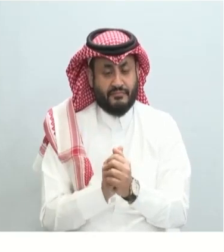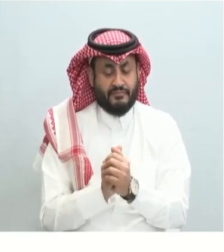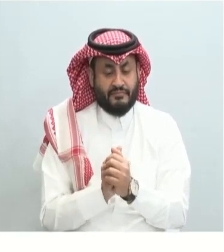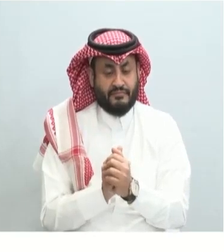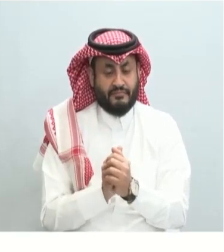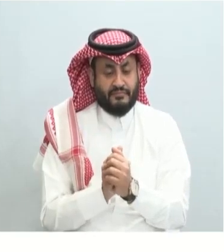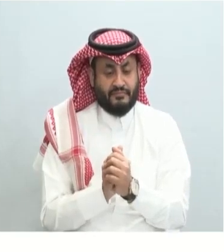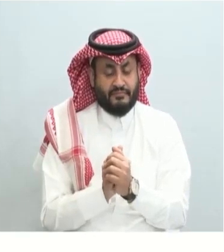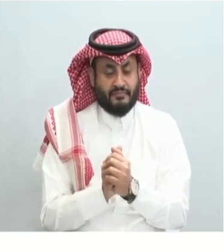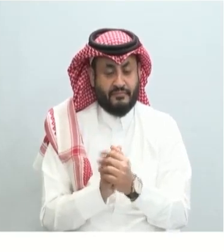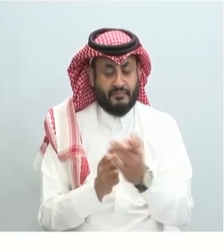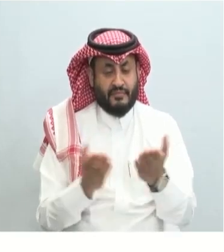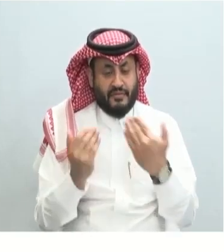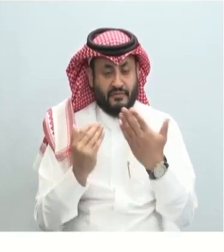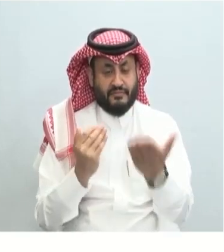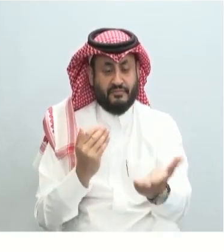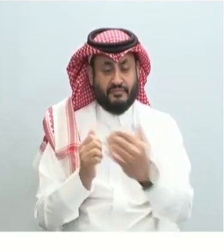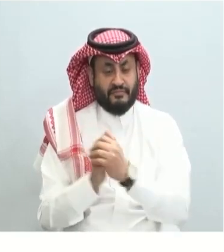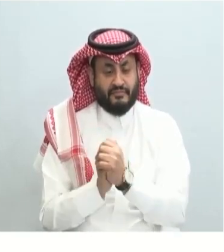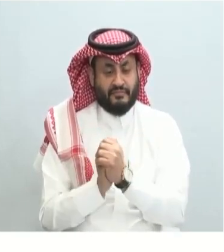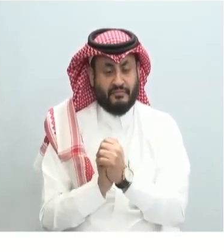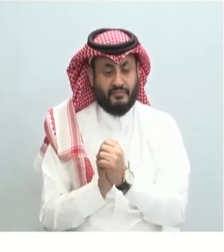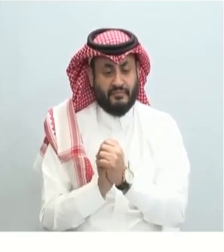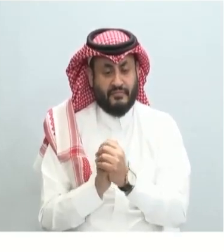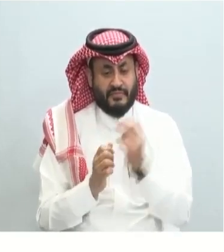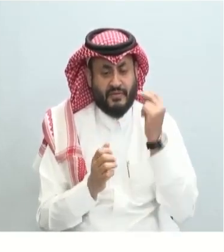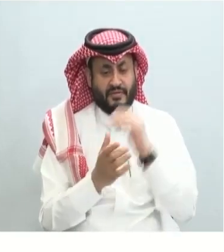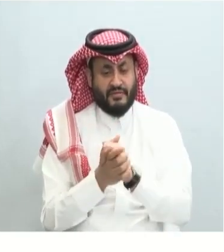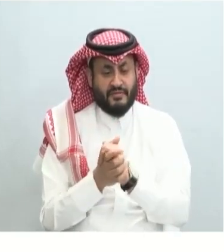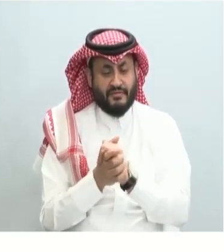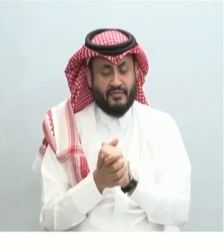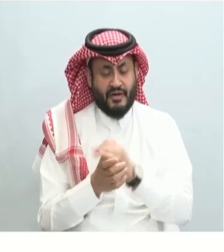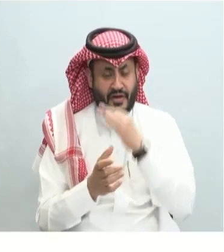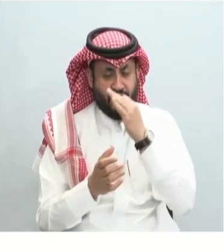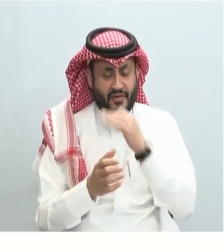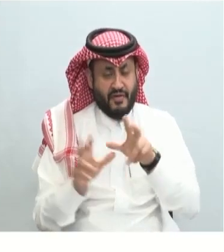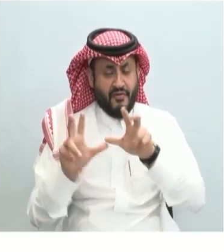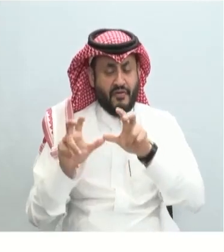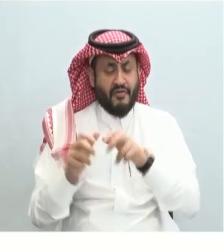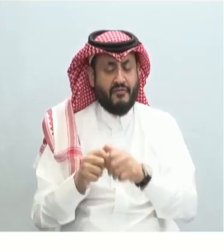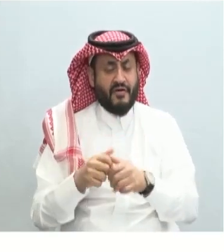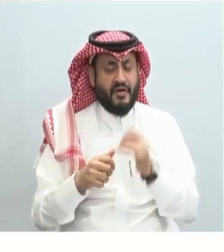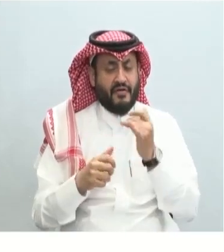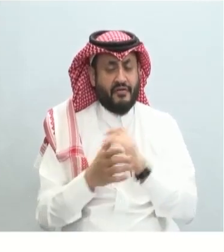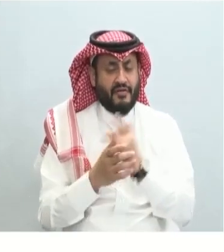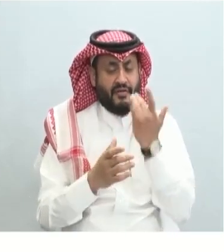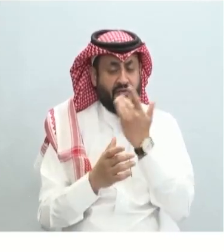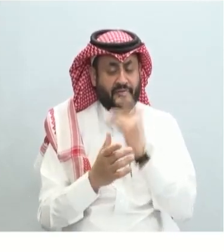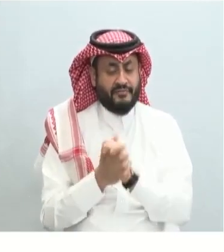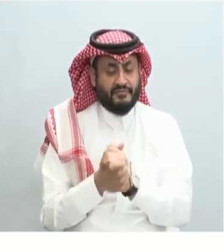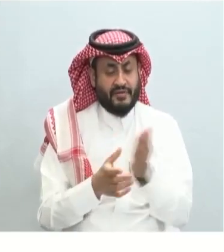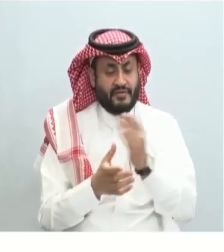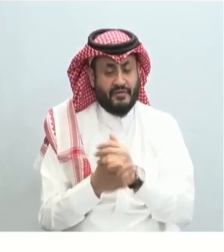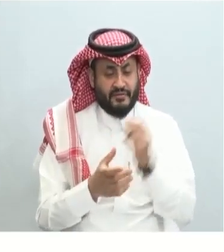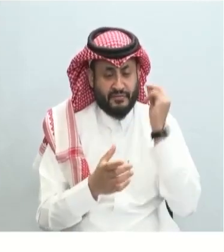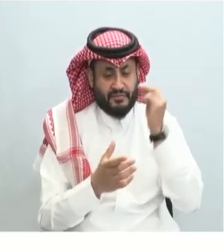17, where our objectives to recognize and produce the sounds of the English alphabet and recognize